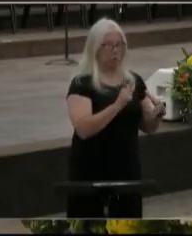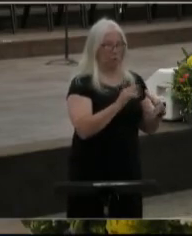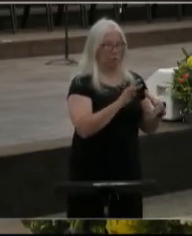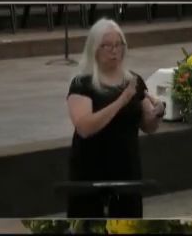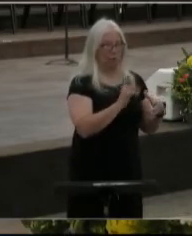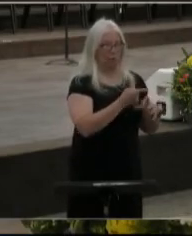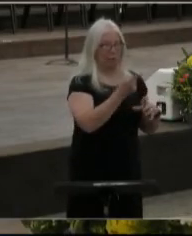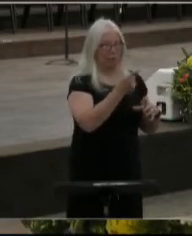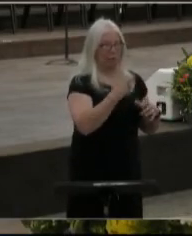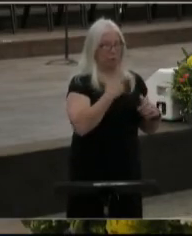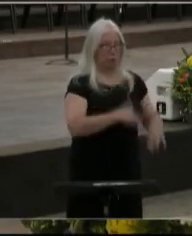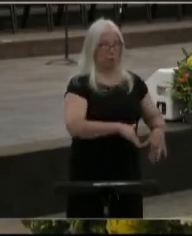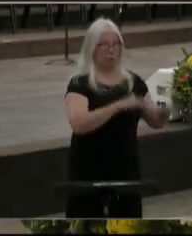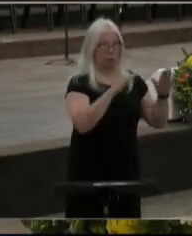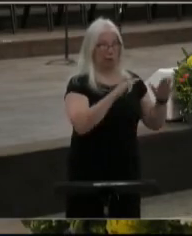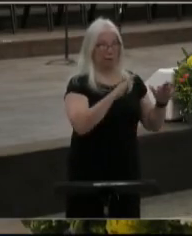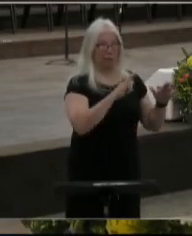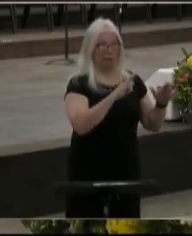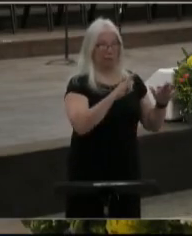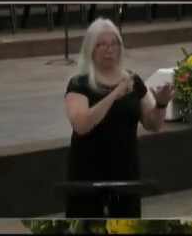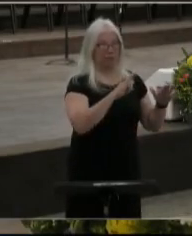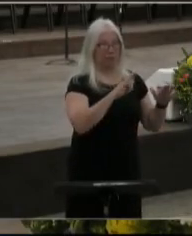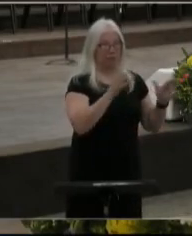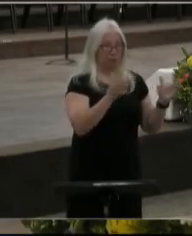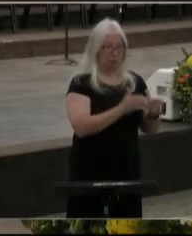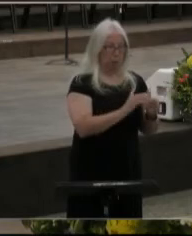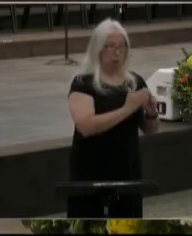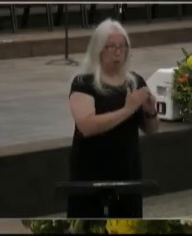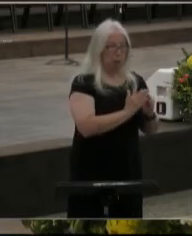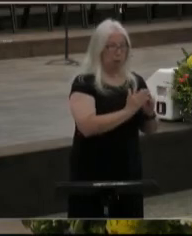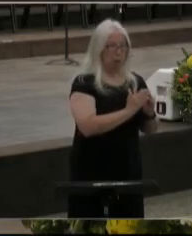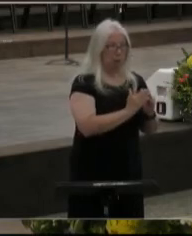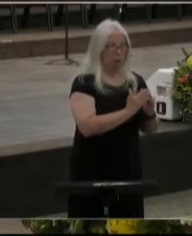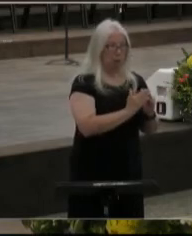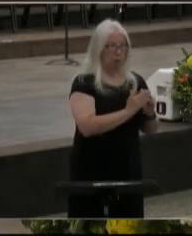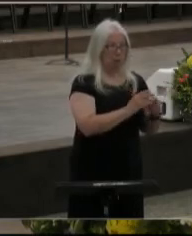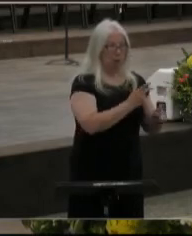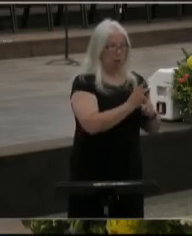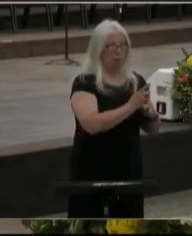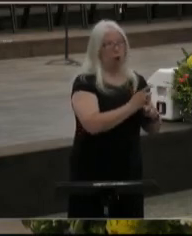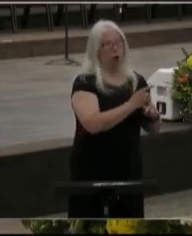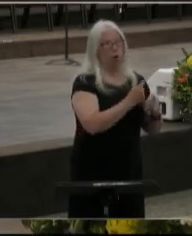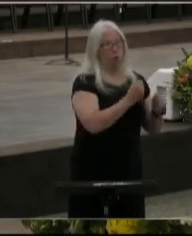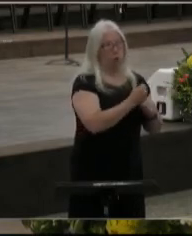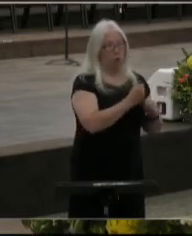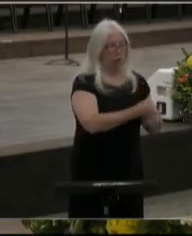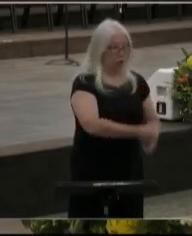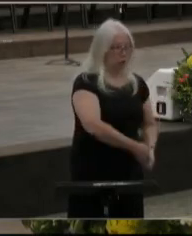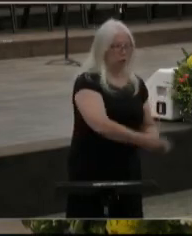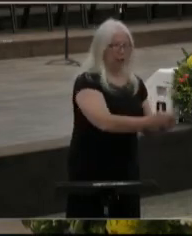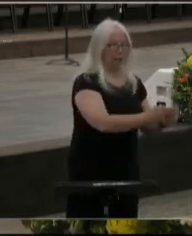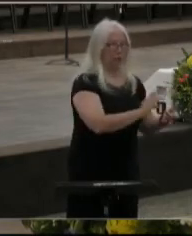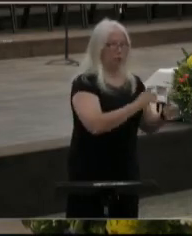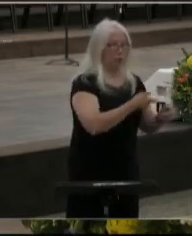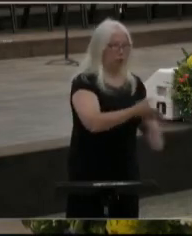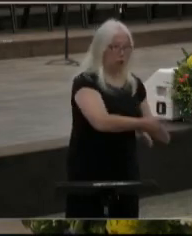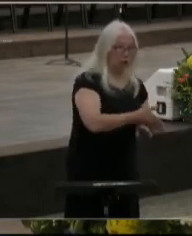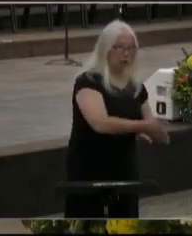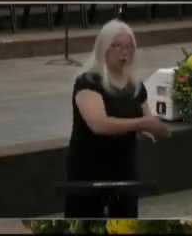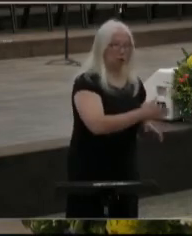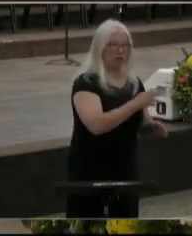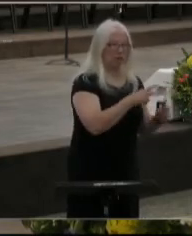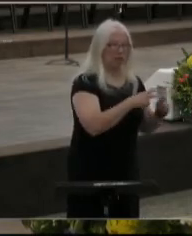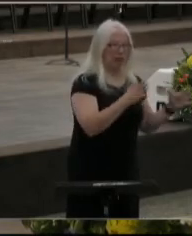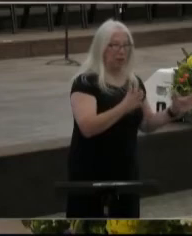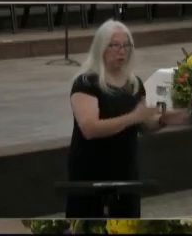minutes, that's where I was raised. And it was a small community, and they would borrow trucks from each other, or shovels from each other, or chainsaws from each other. It was just a